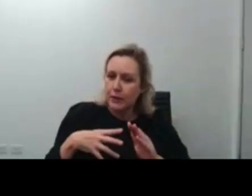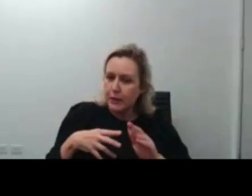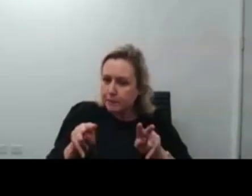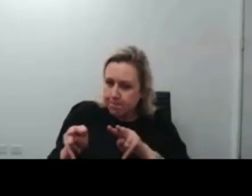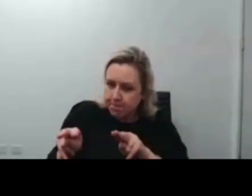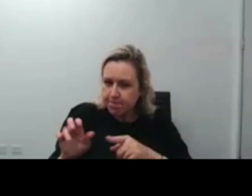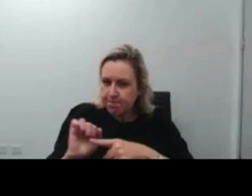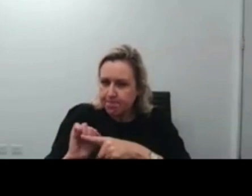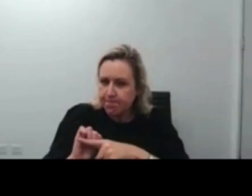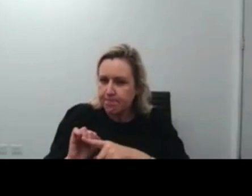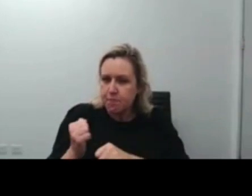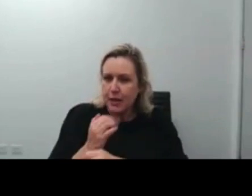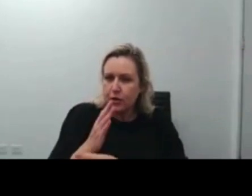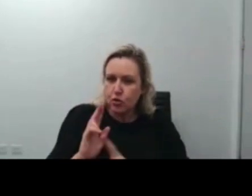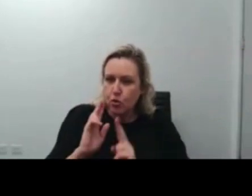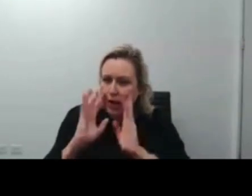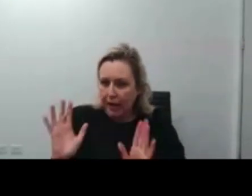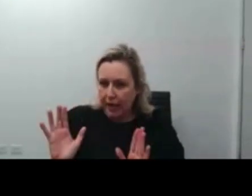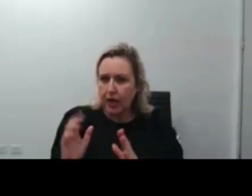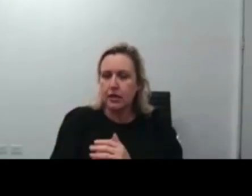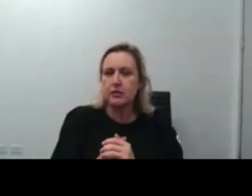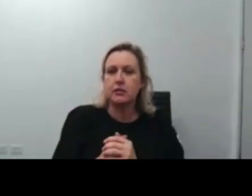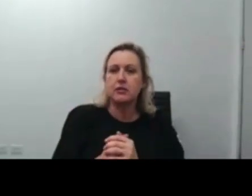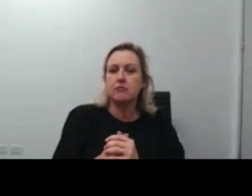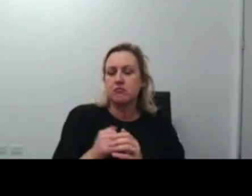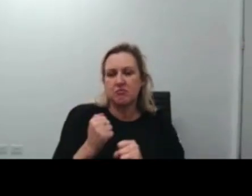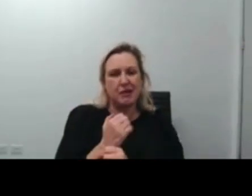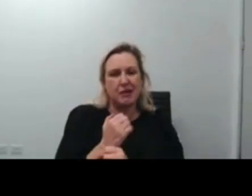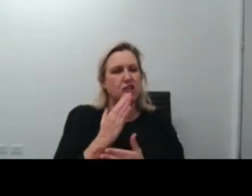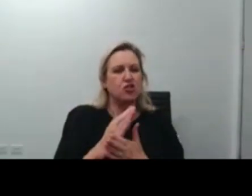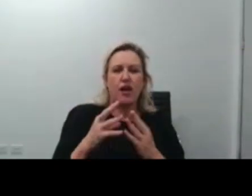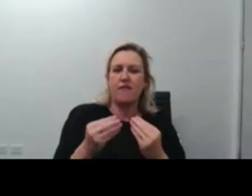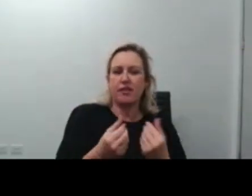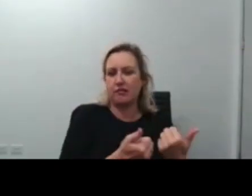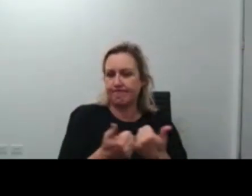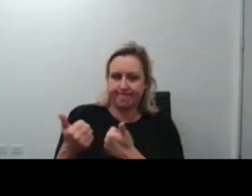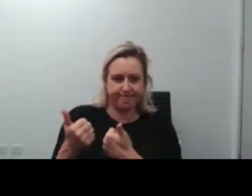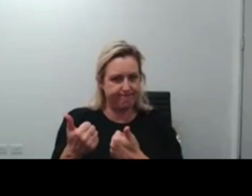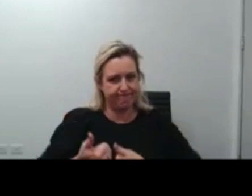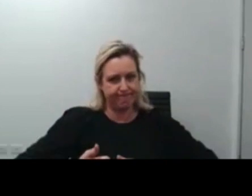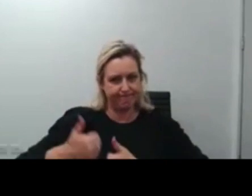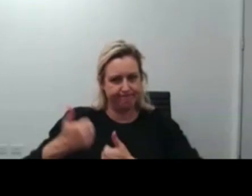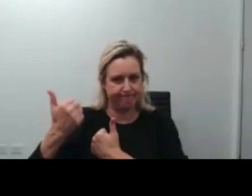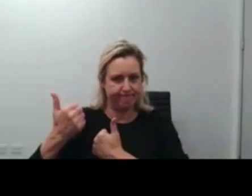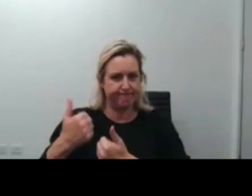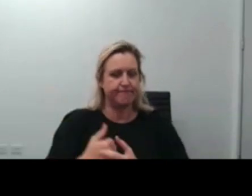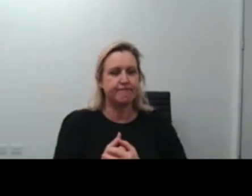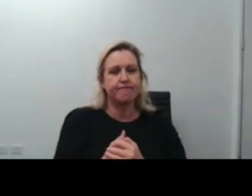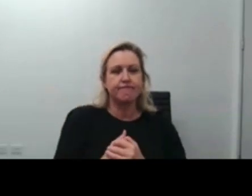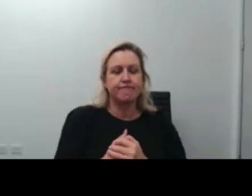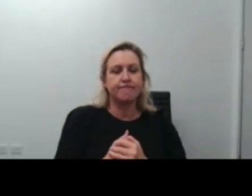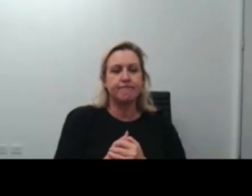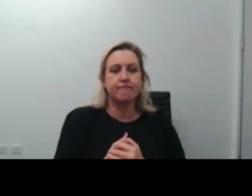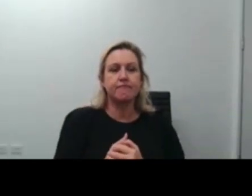clarify, so that we can just make sure that it operates as effectively as possible.